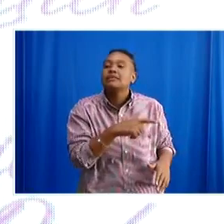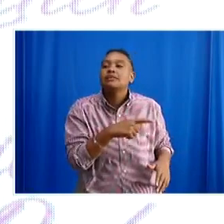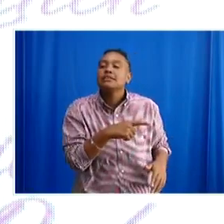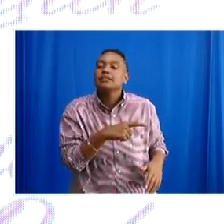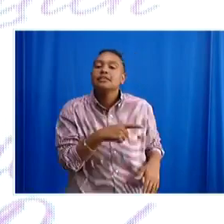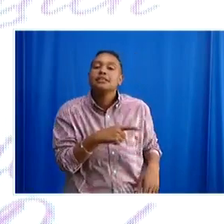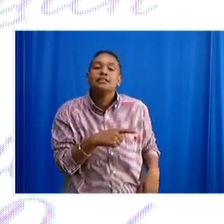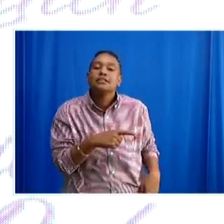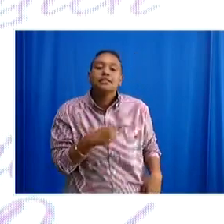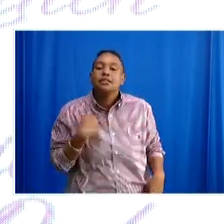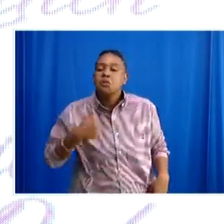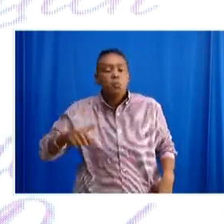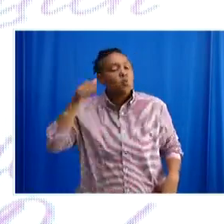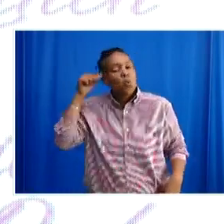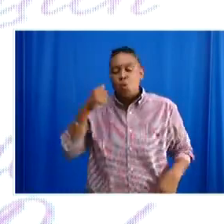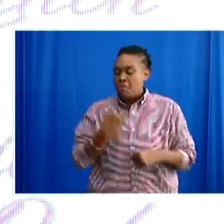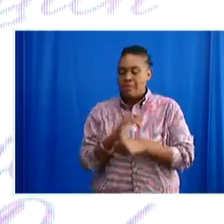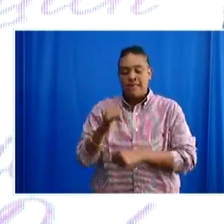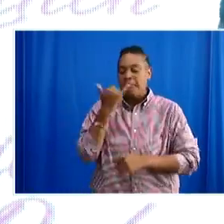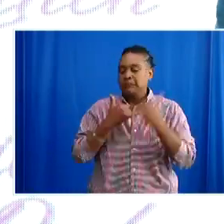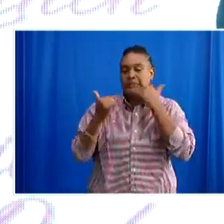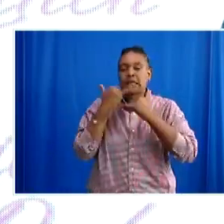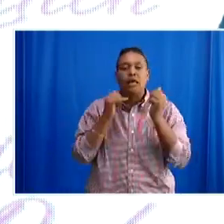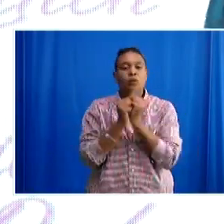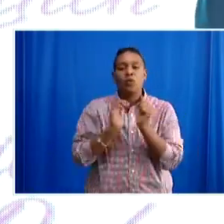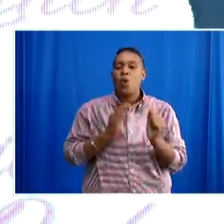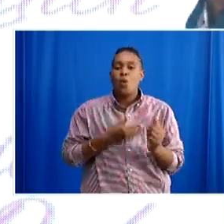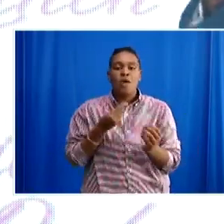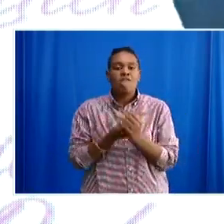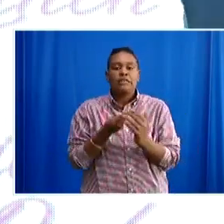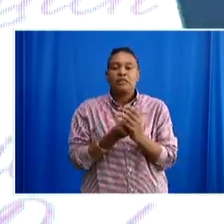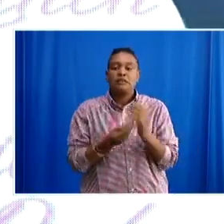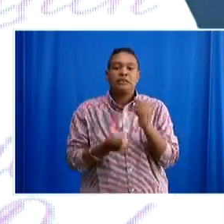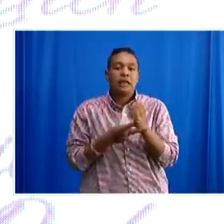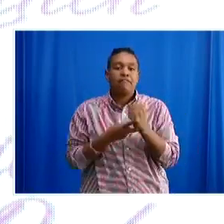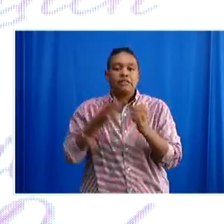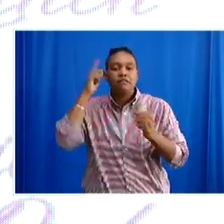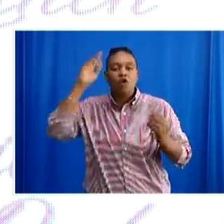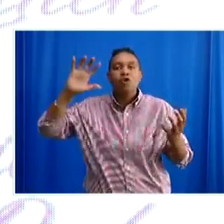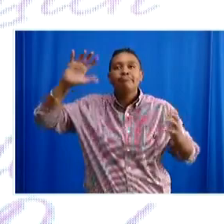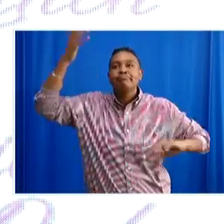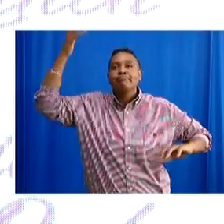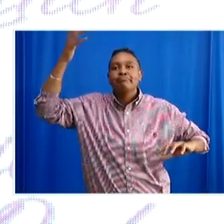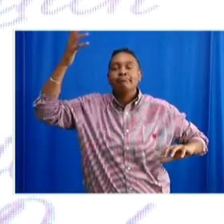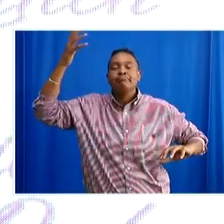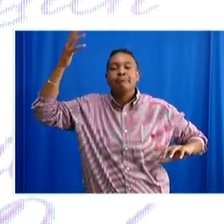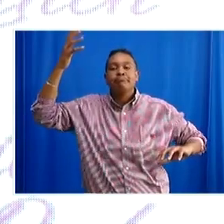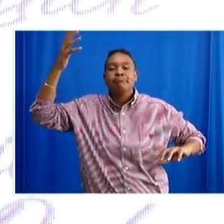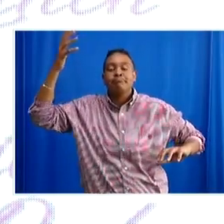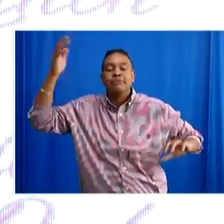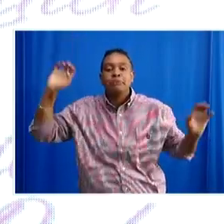to make that mistake with our fiscal savings towards natural disaster.